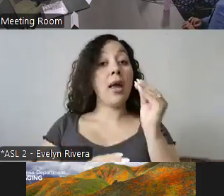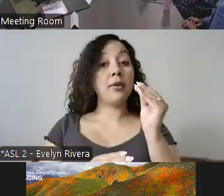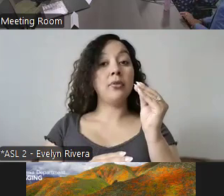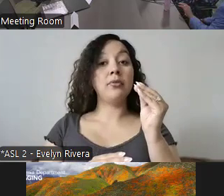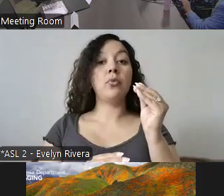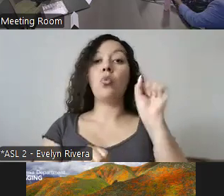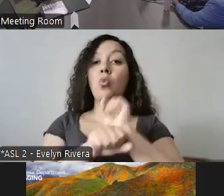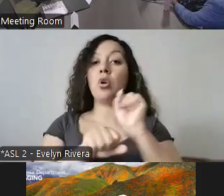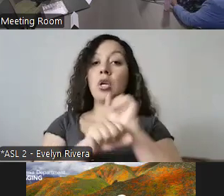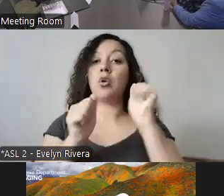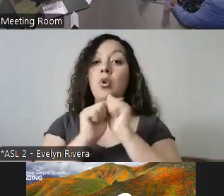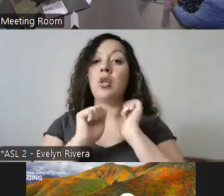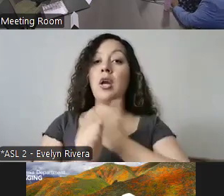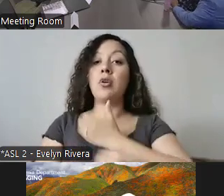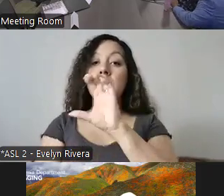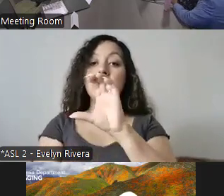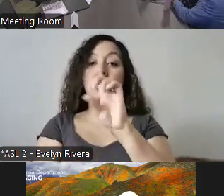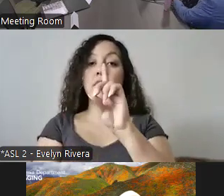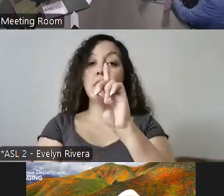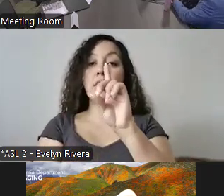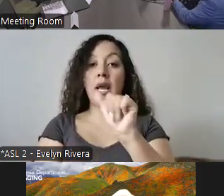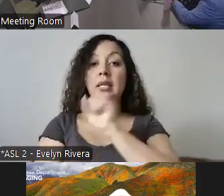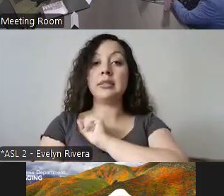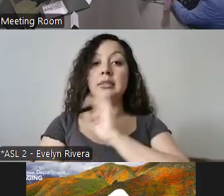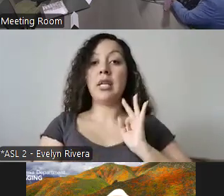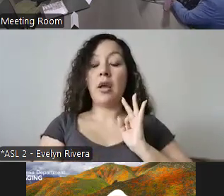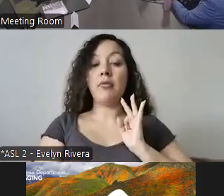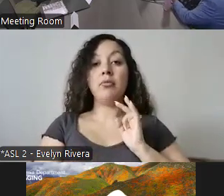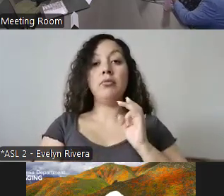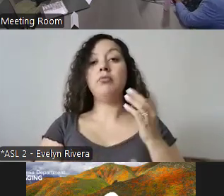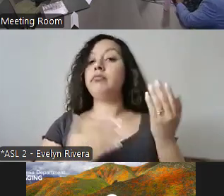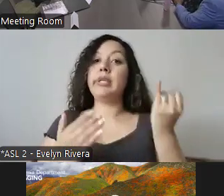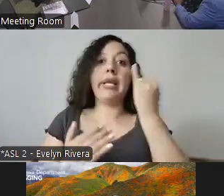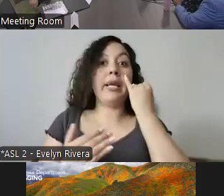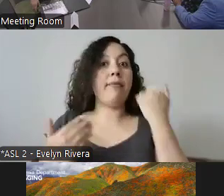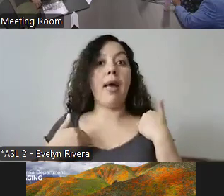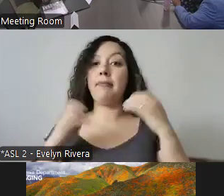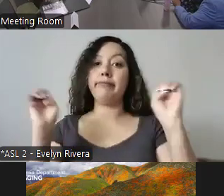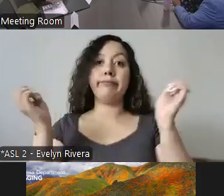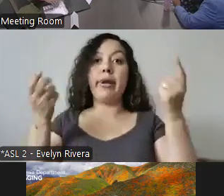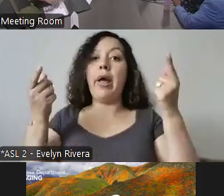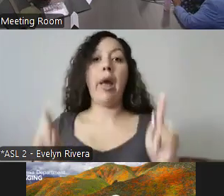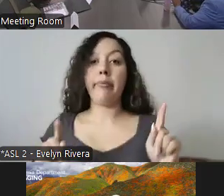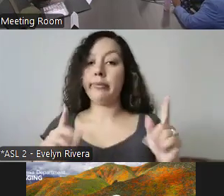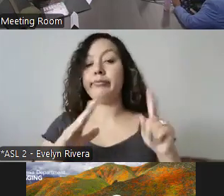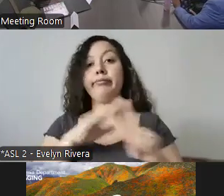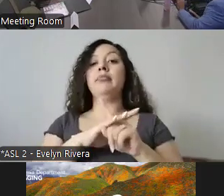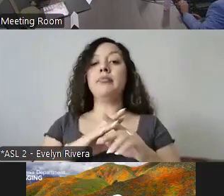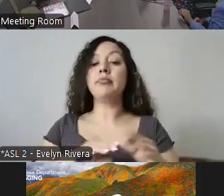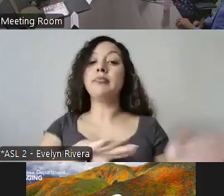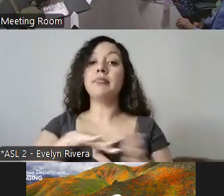working with our CDA staff in the unlikely event of an emergency. Next slide.